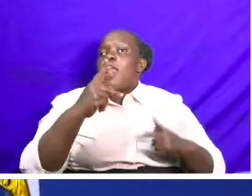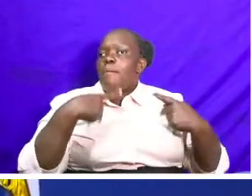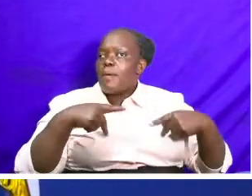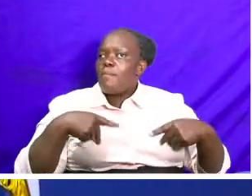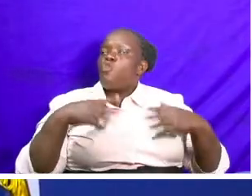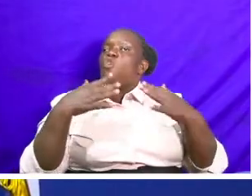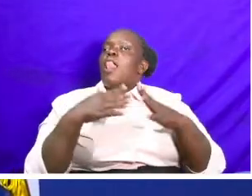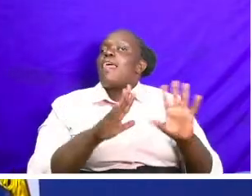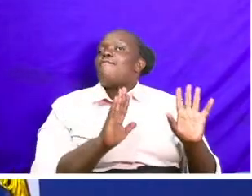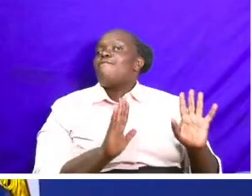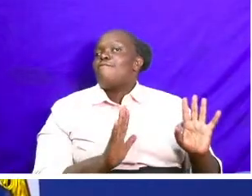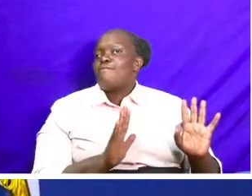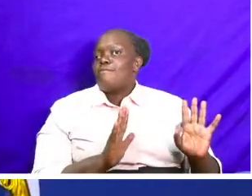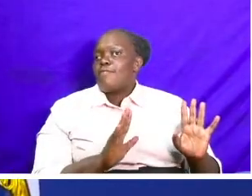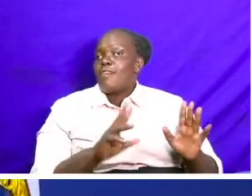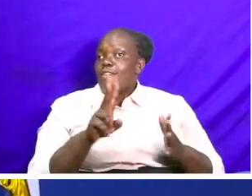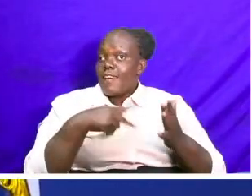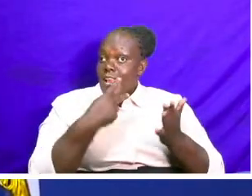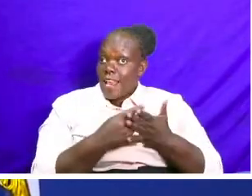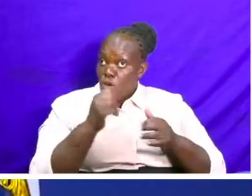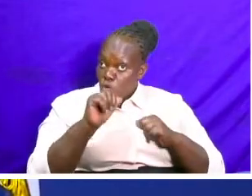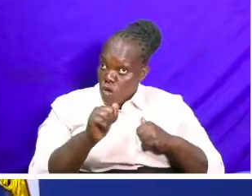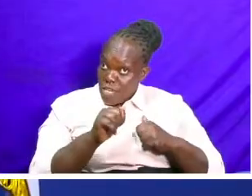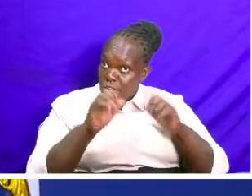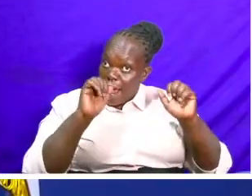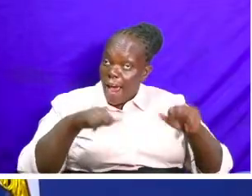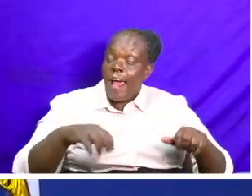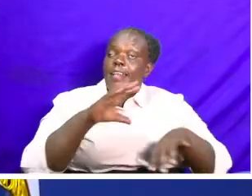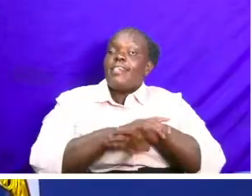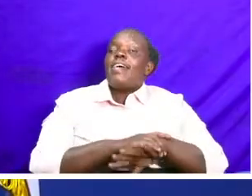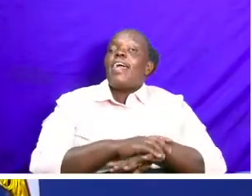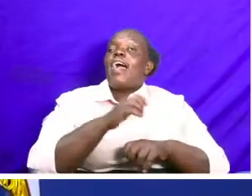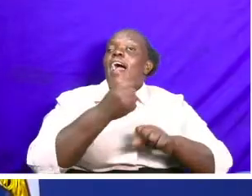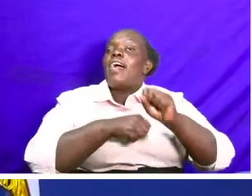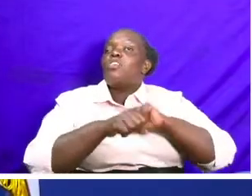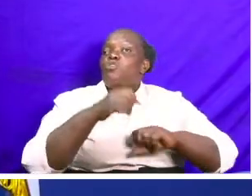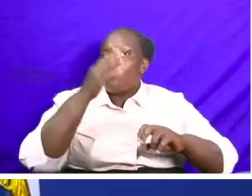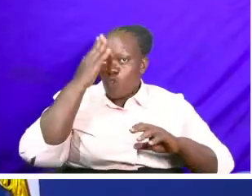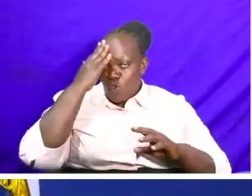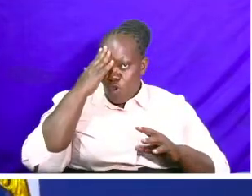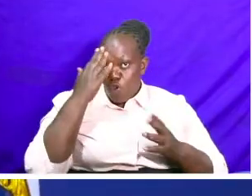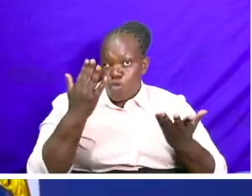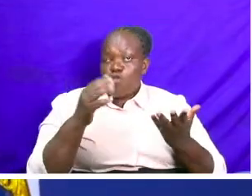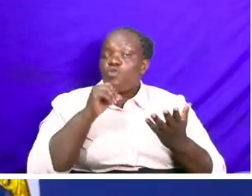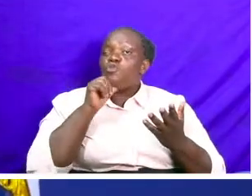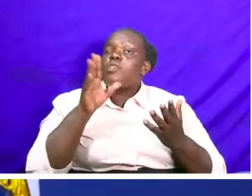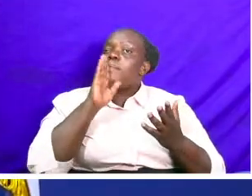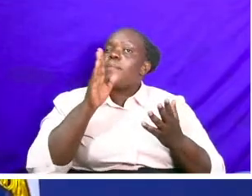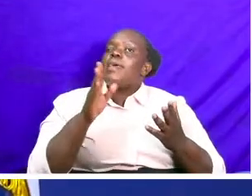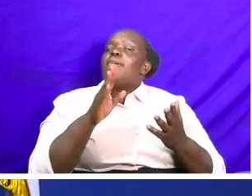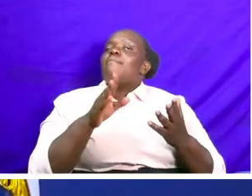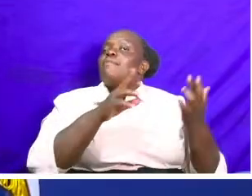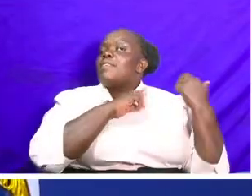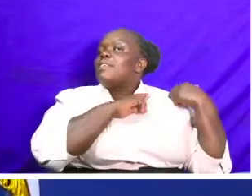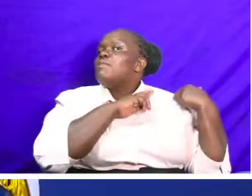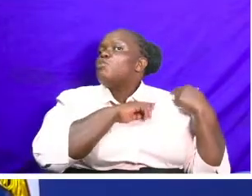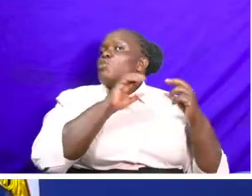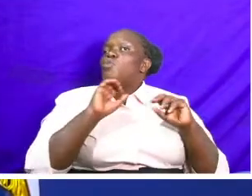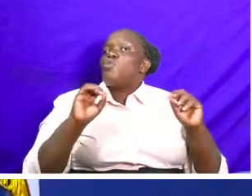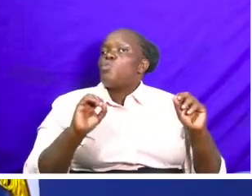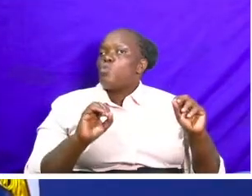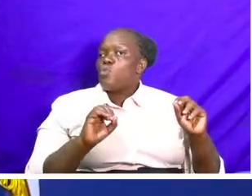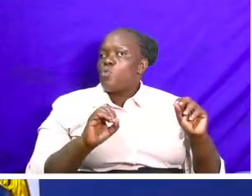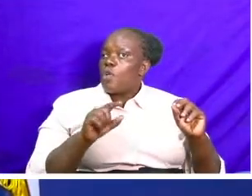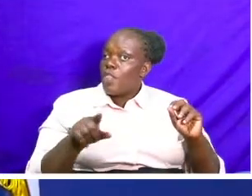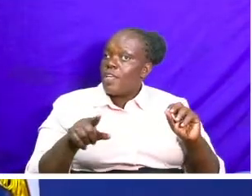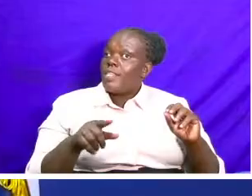leave. Failure to which he can take action and, he will not be held liable. That is